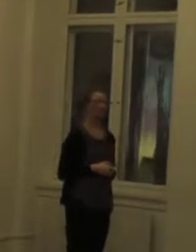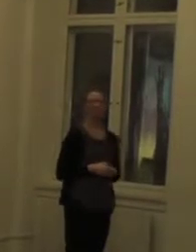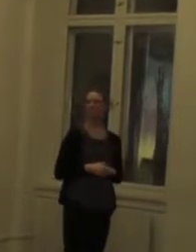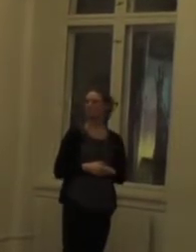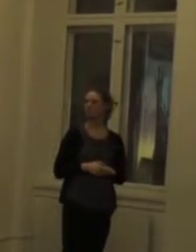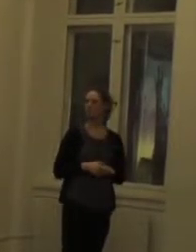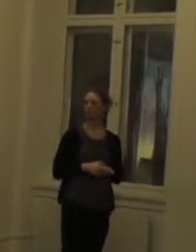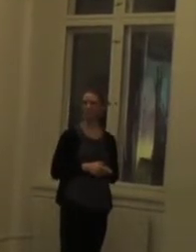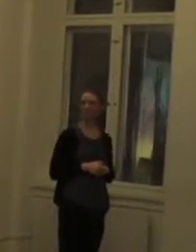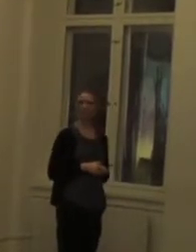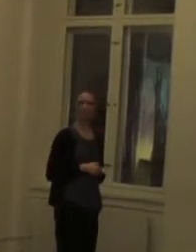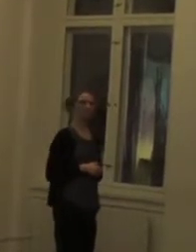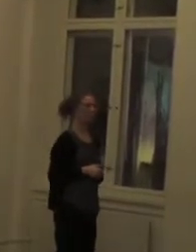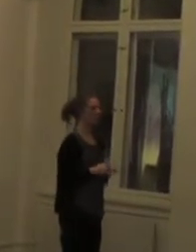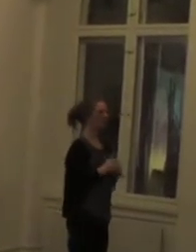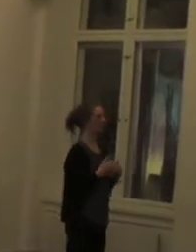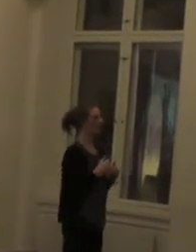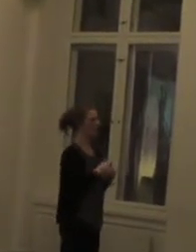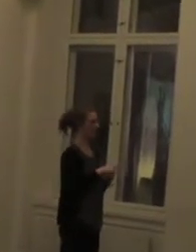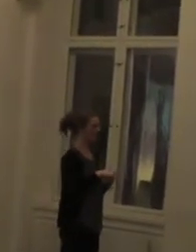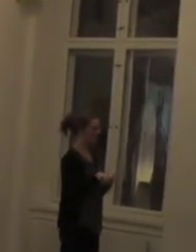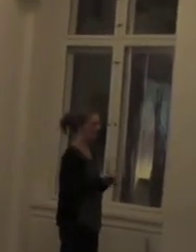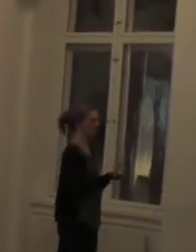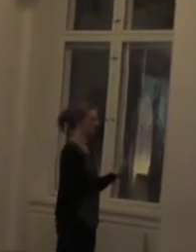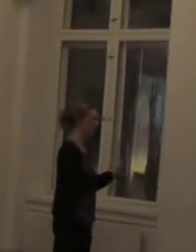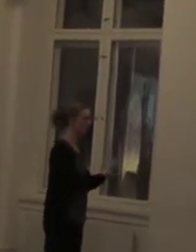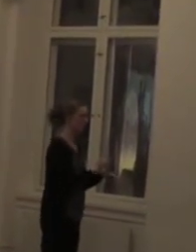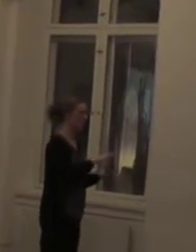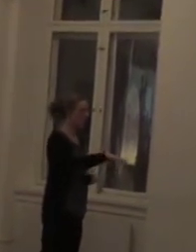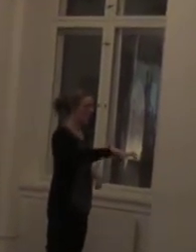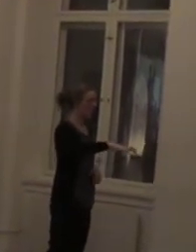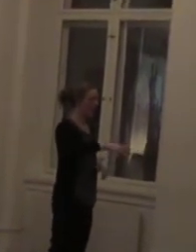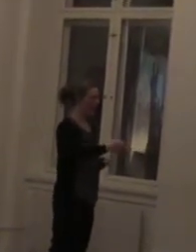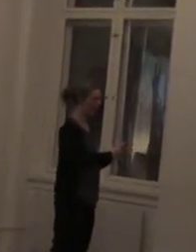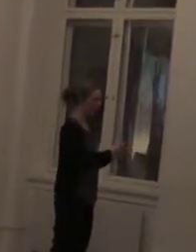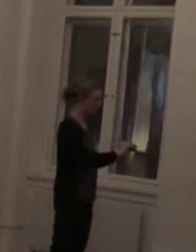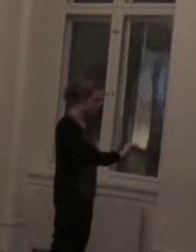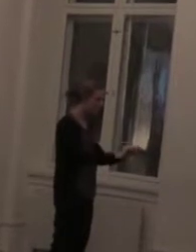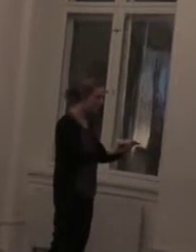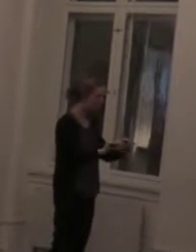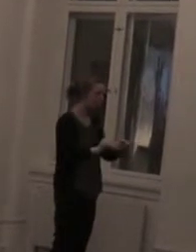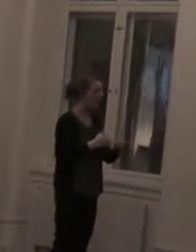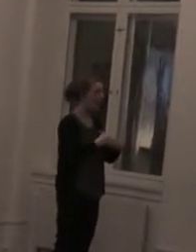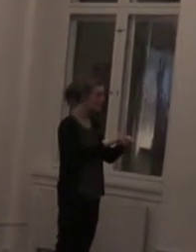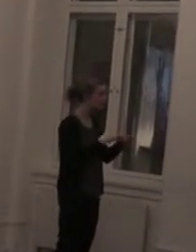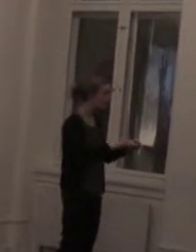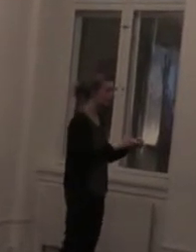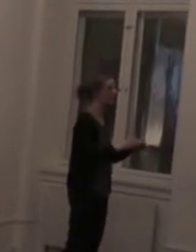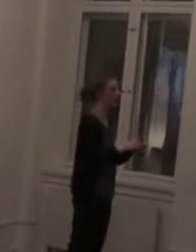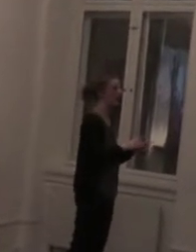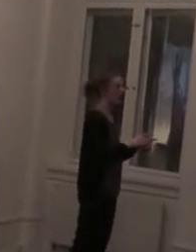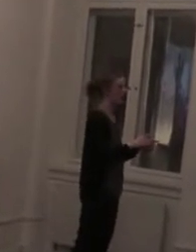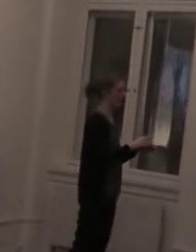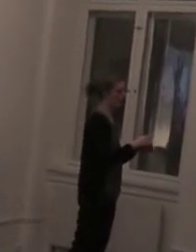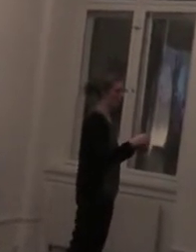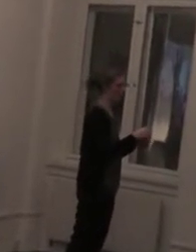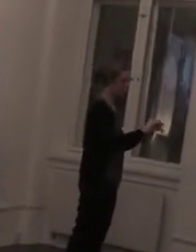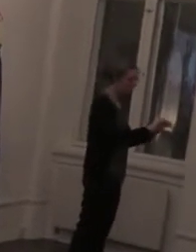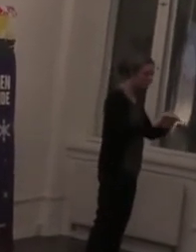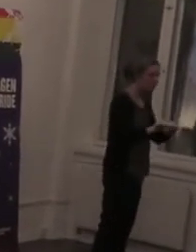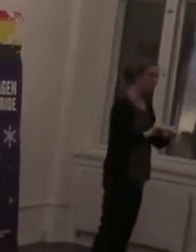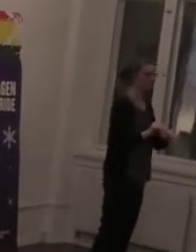We also gave a lot of trainings locally to a lot of activists, journalists, and government